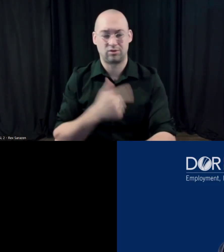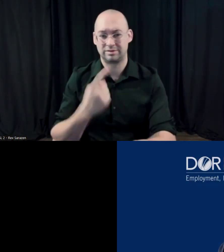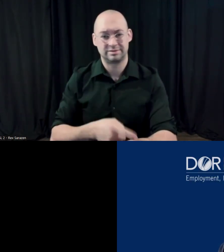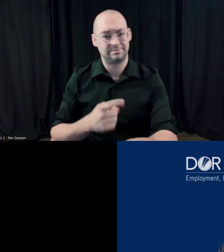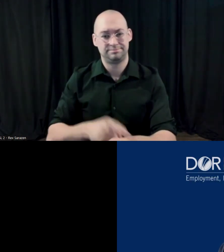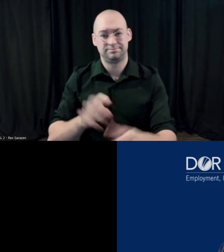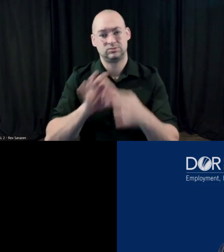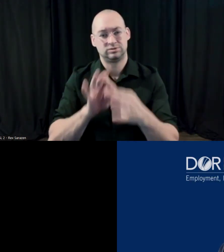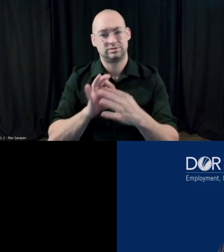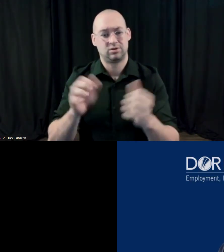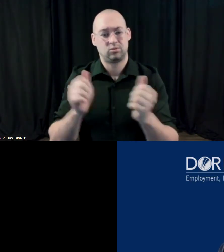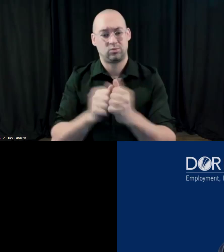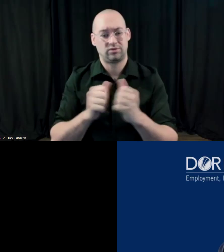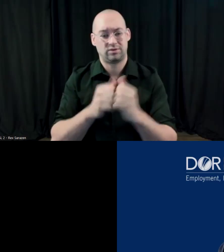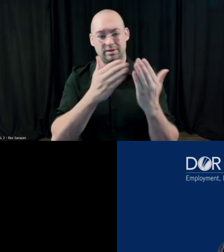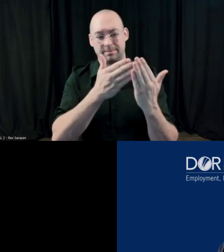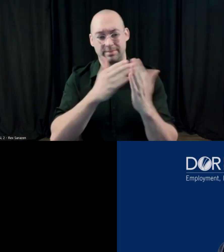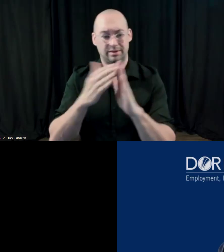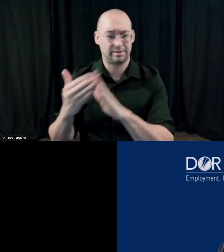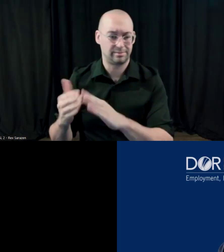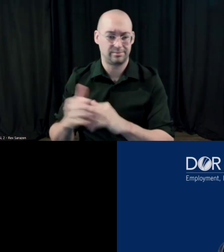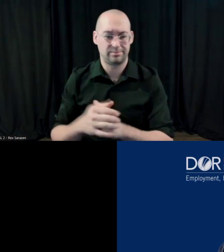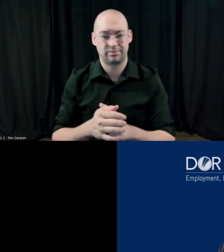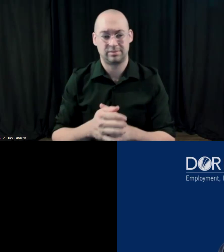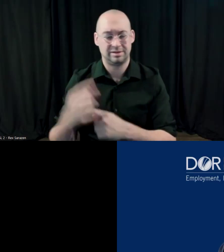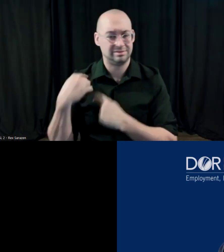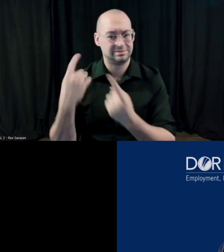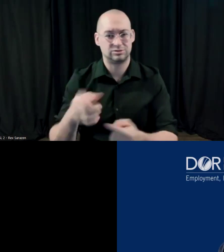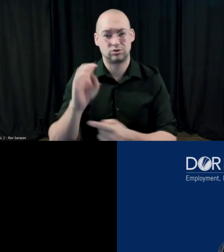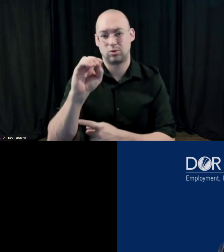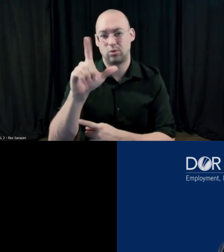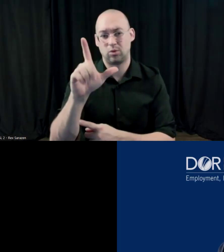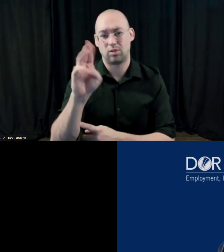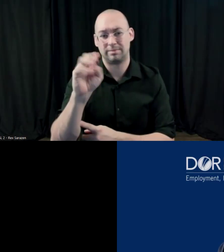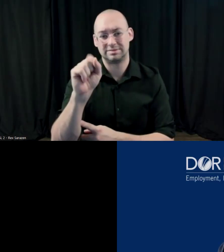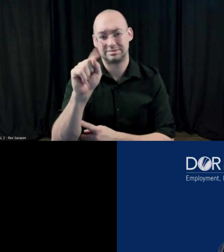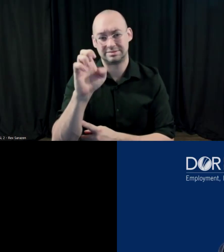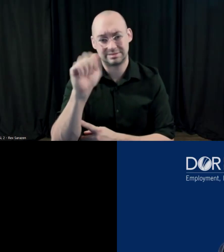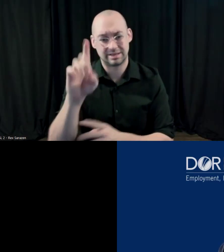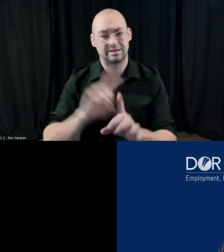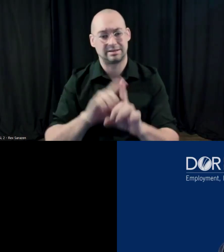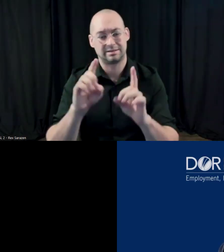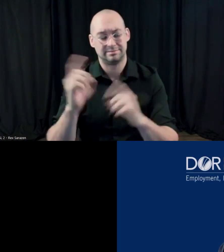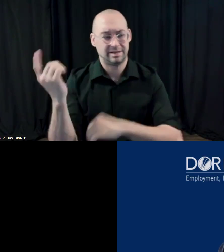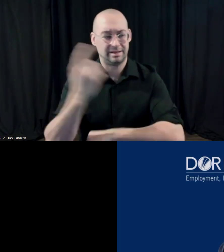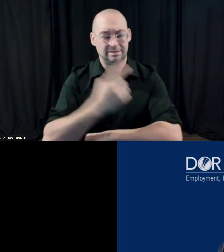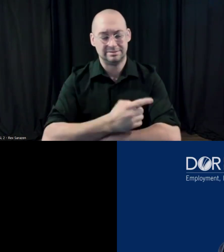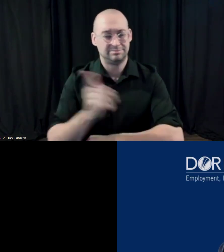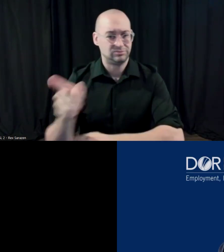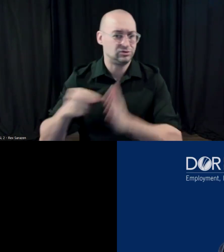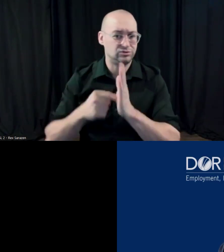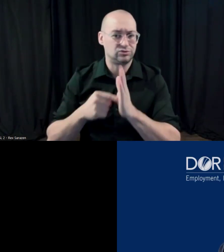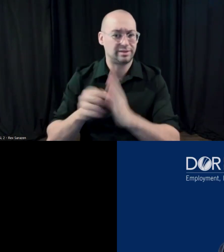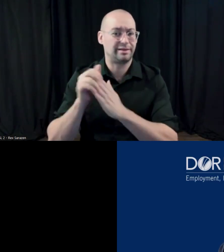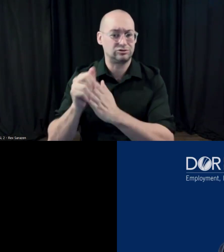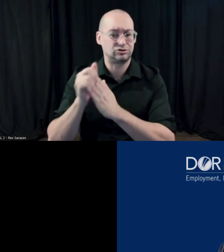committee, going back to the Olmsted days. Yet another table where Kim will demonstrate her leadership that is most welcome in this